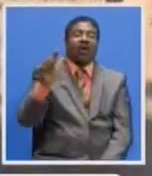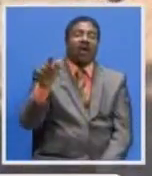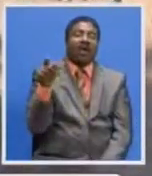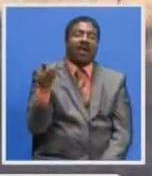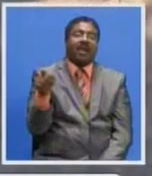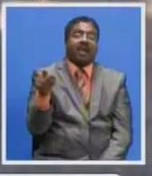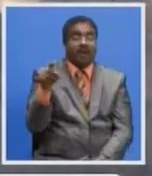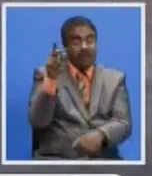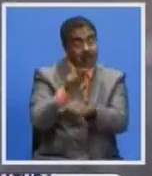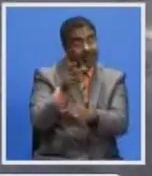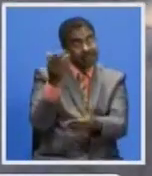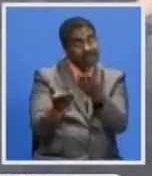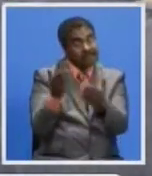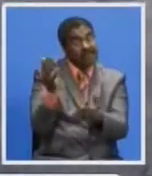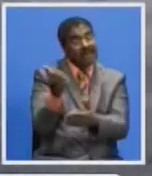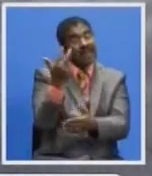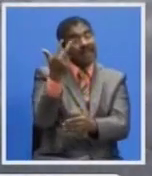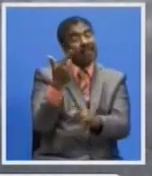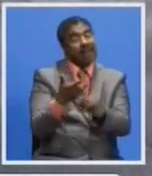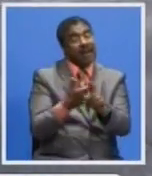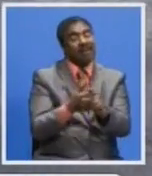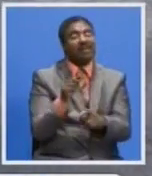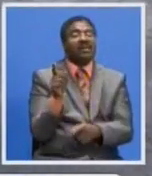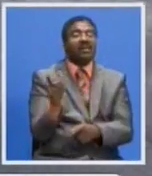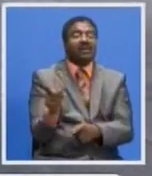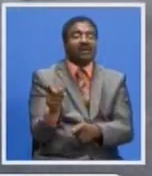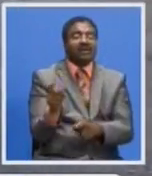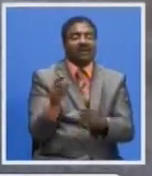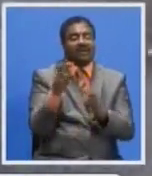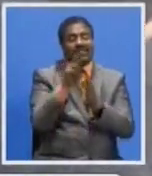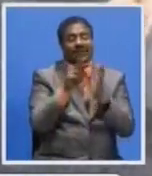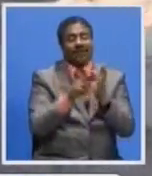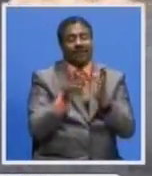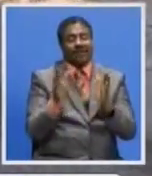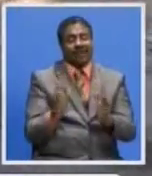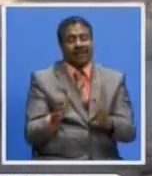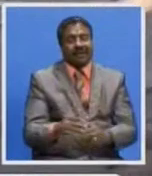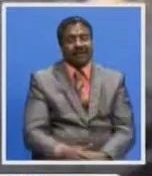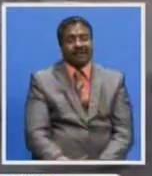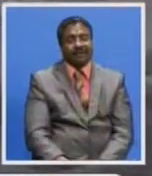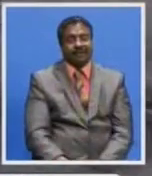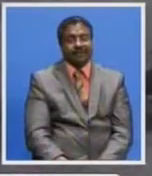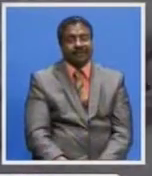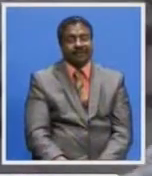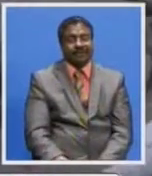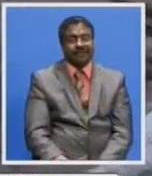at least 3 months. Wamunjira Chilinda, ZNBC News in Kitwe.